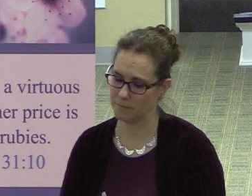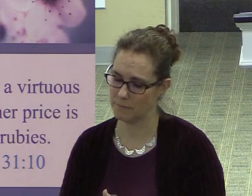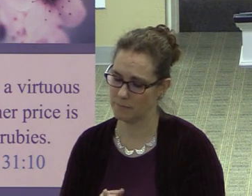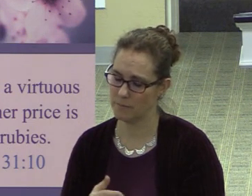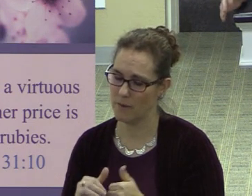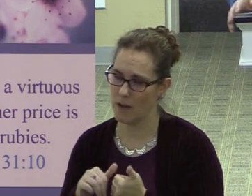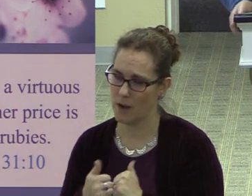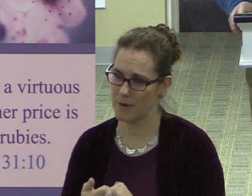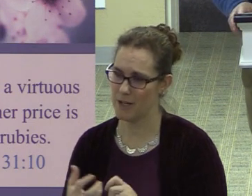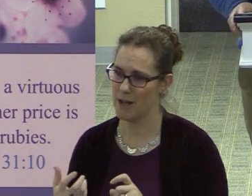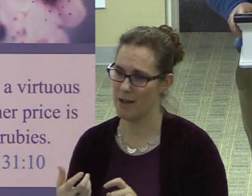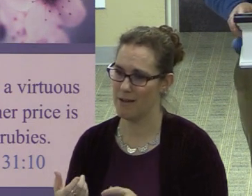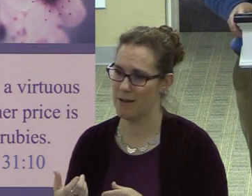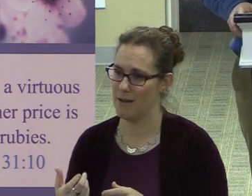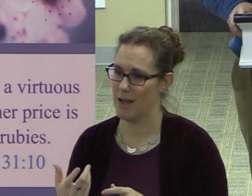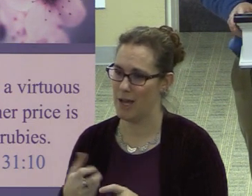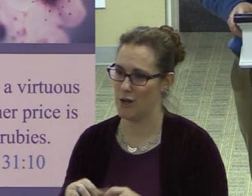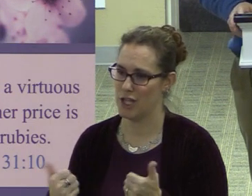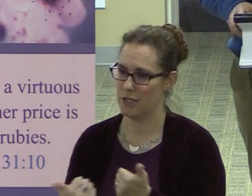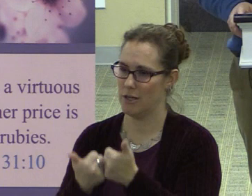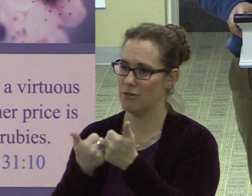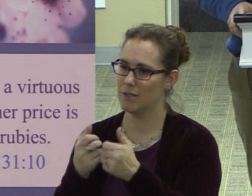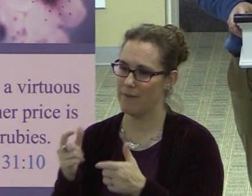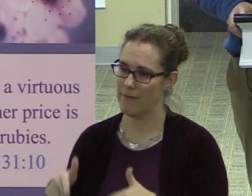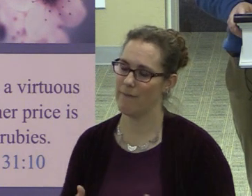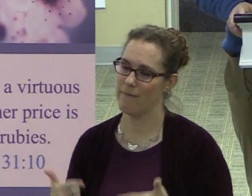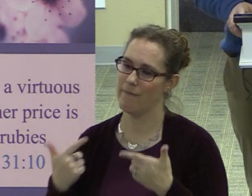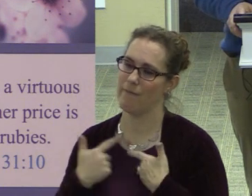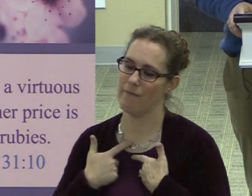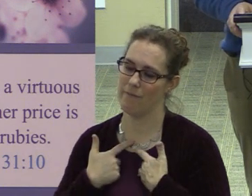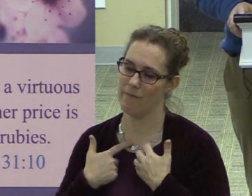How we handle the challenges of life.